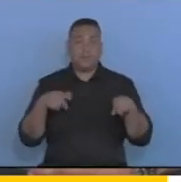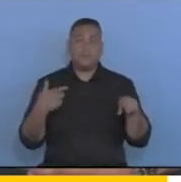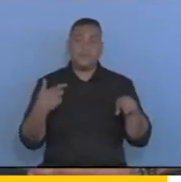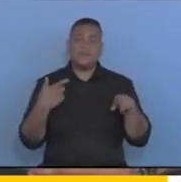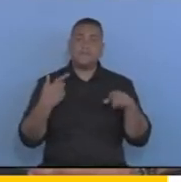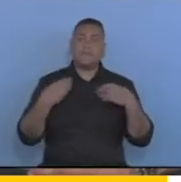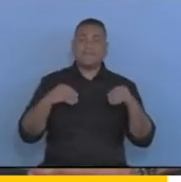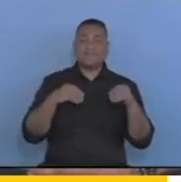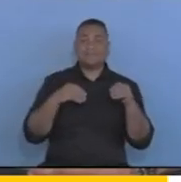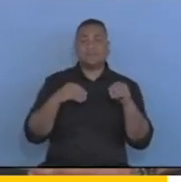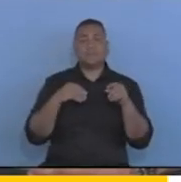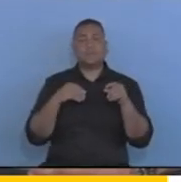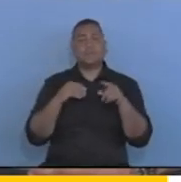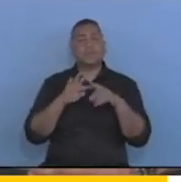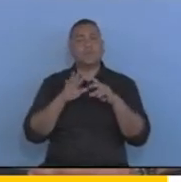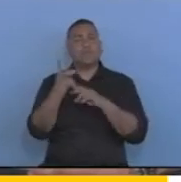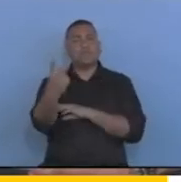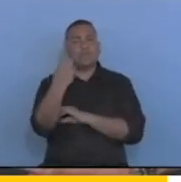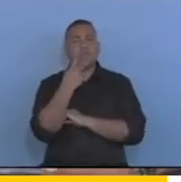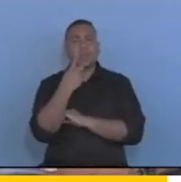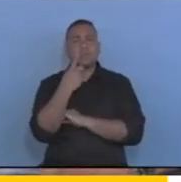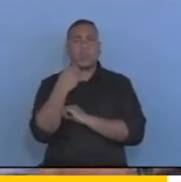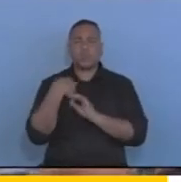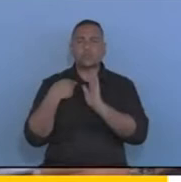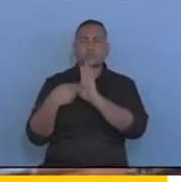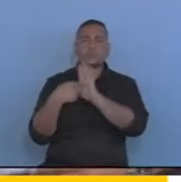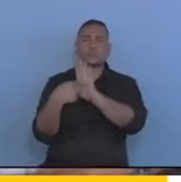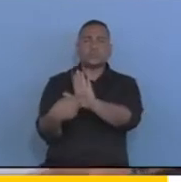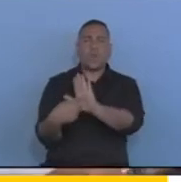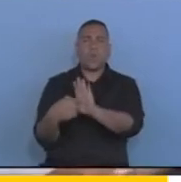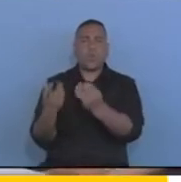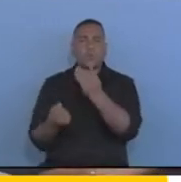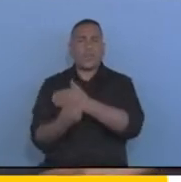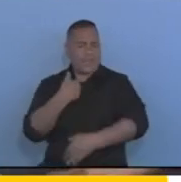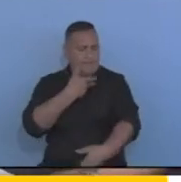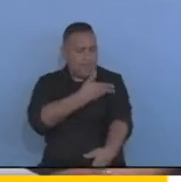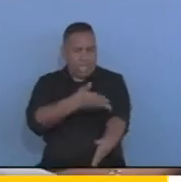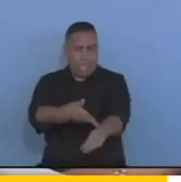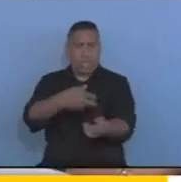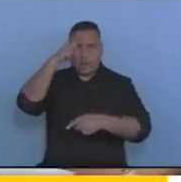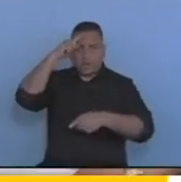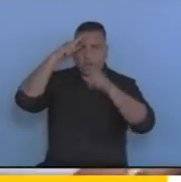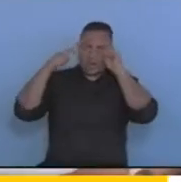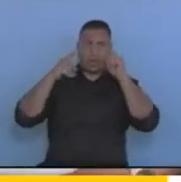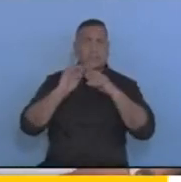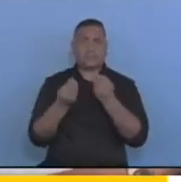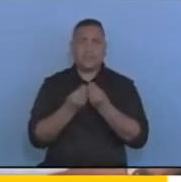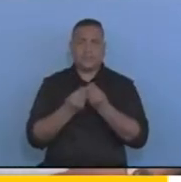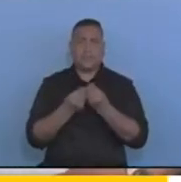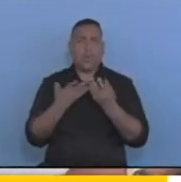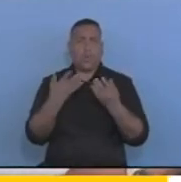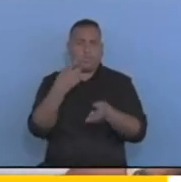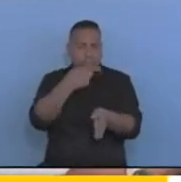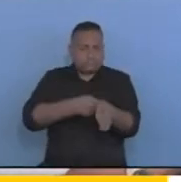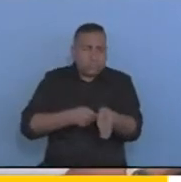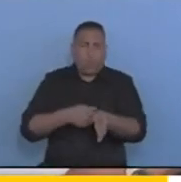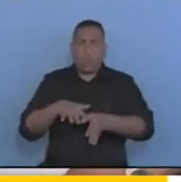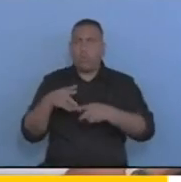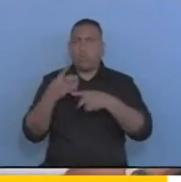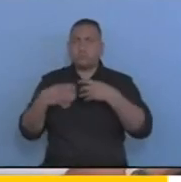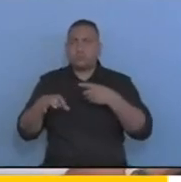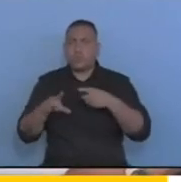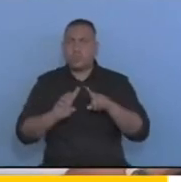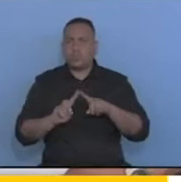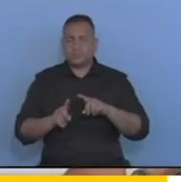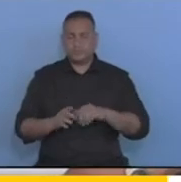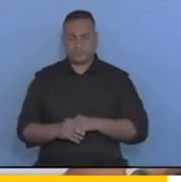they must be free to come to us and show us a bruise, a cut, or so on. Yeah. Then they were provided with